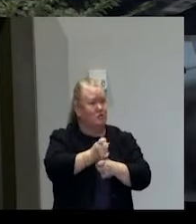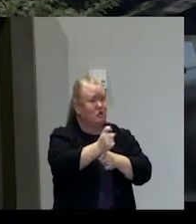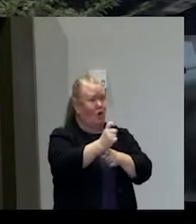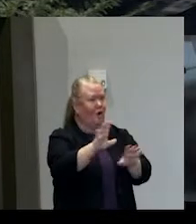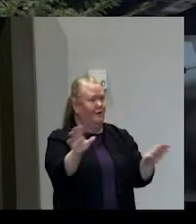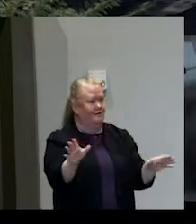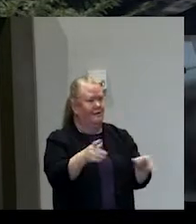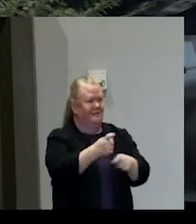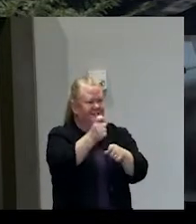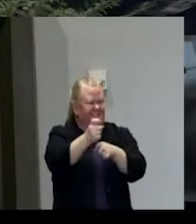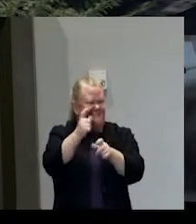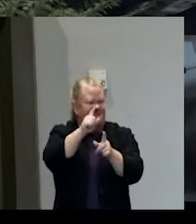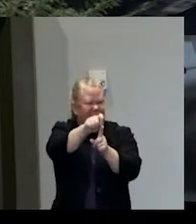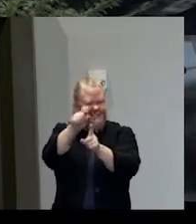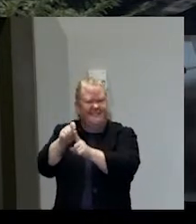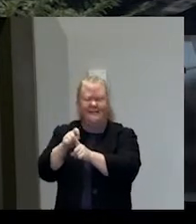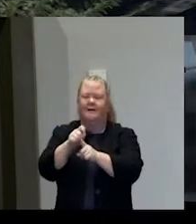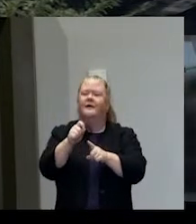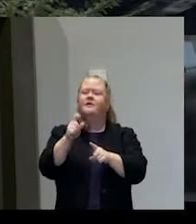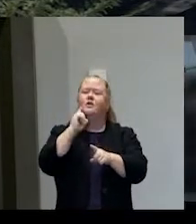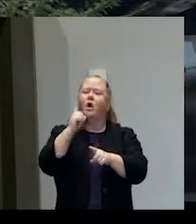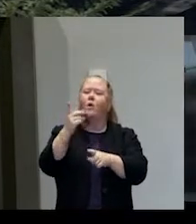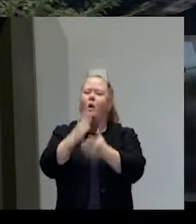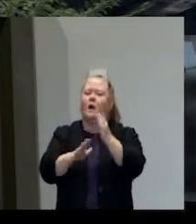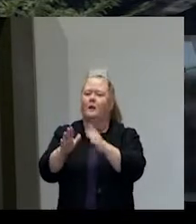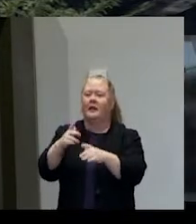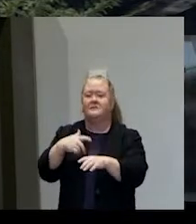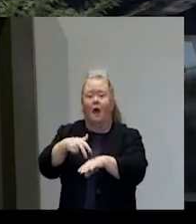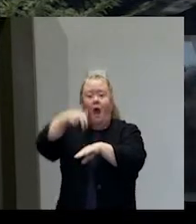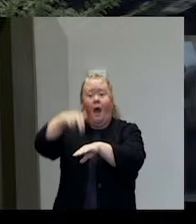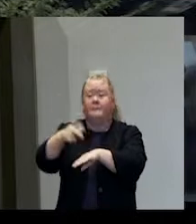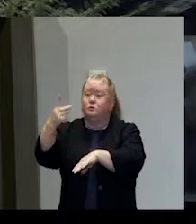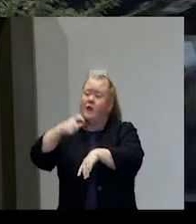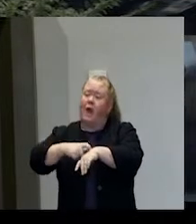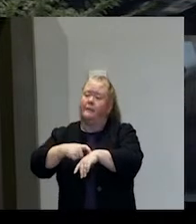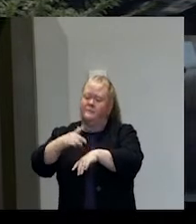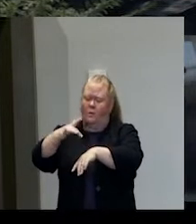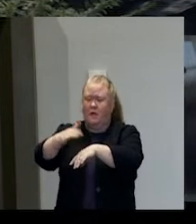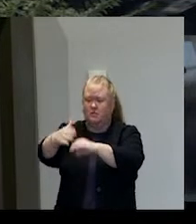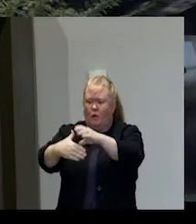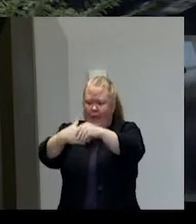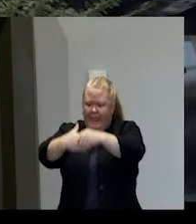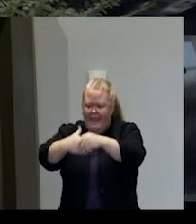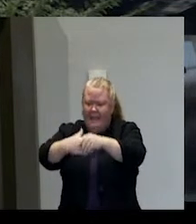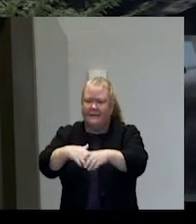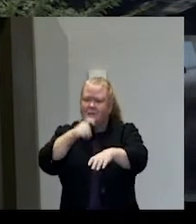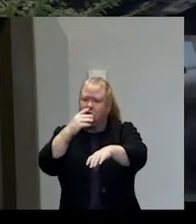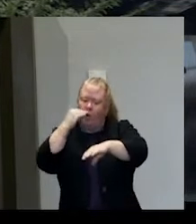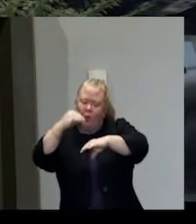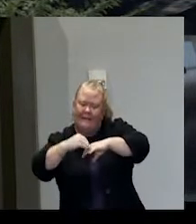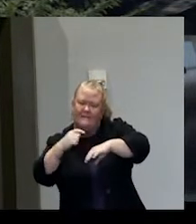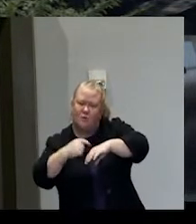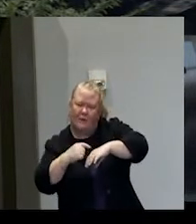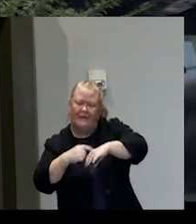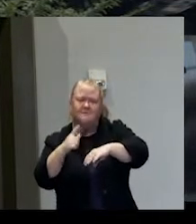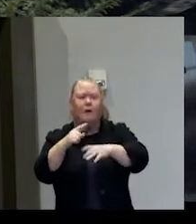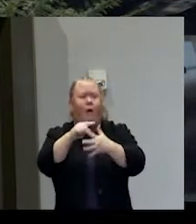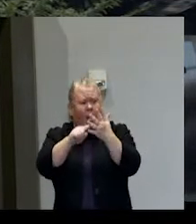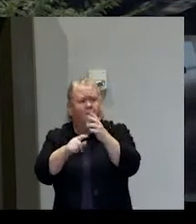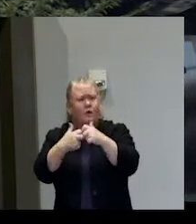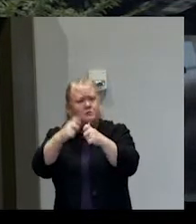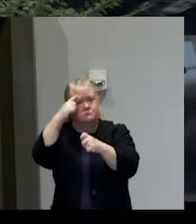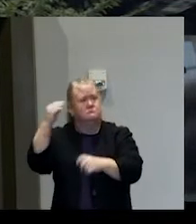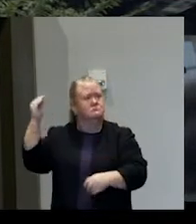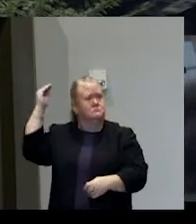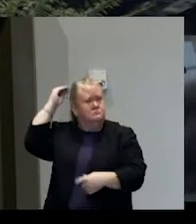facing this way and touch the right hand only and let's hop twice. Don't kiss the rings? Don't kiss anything.